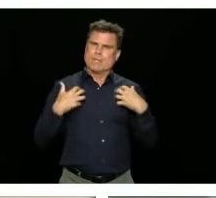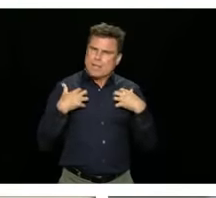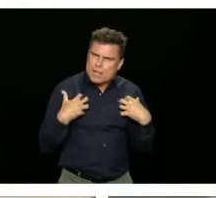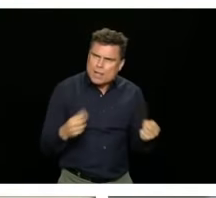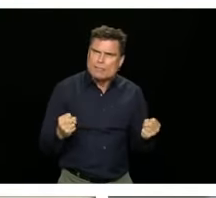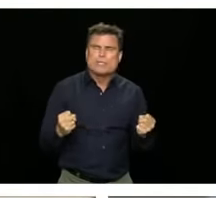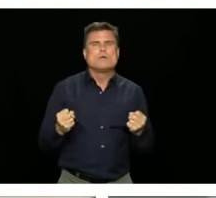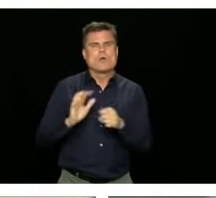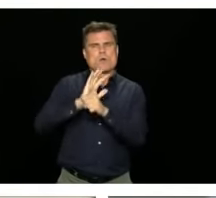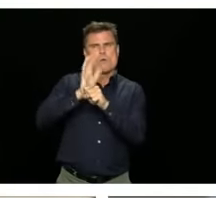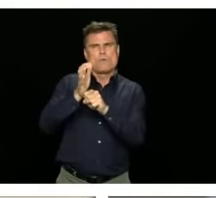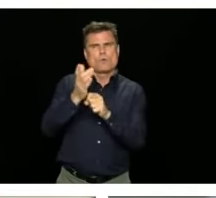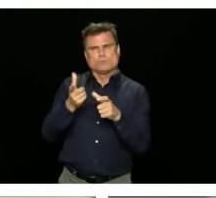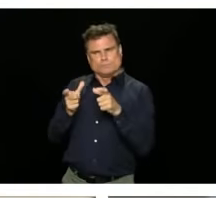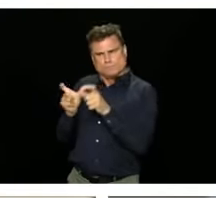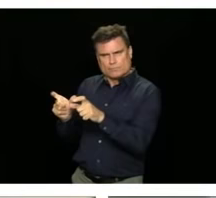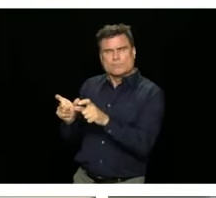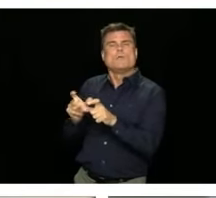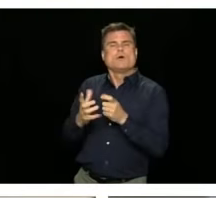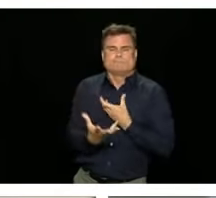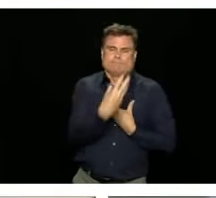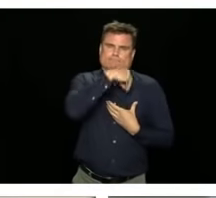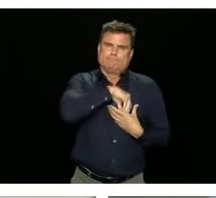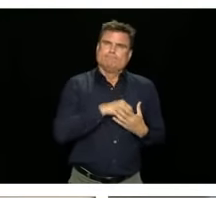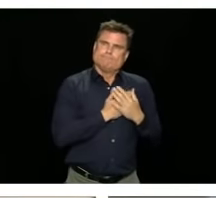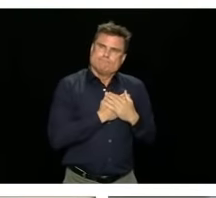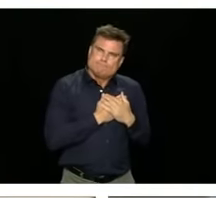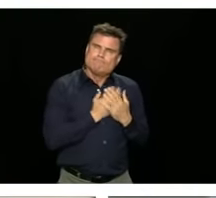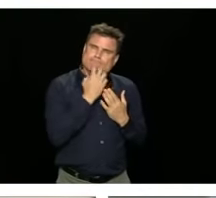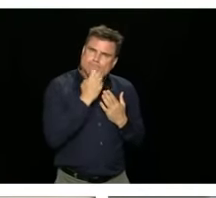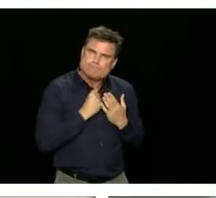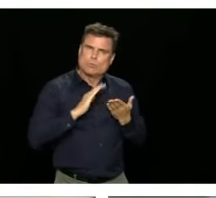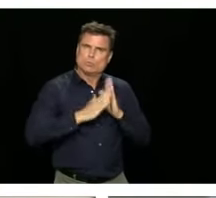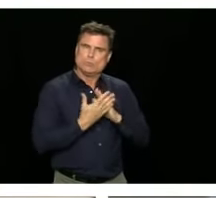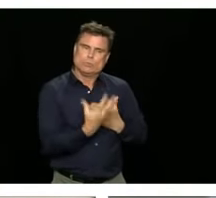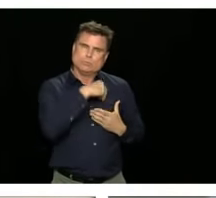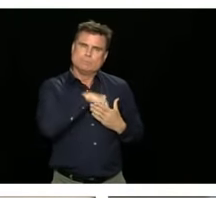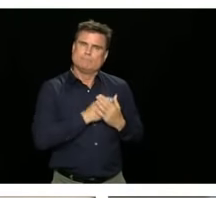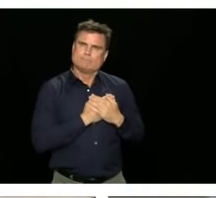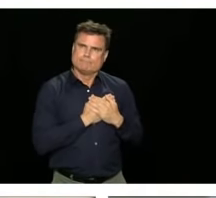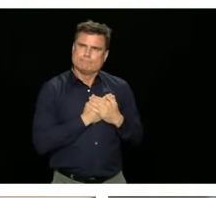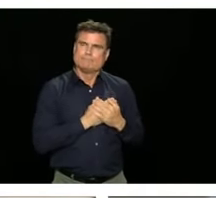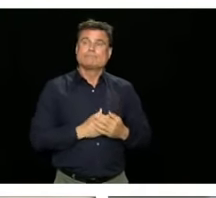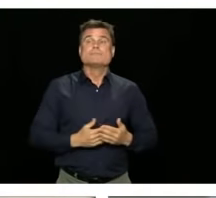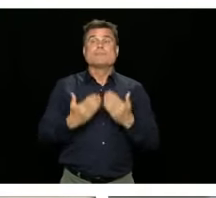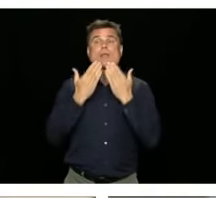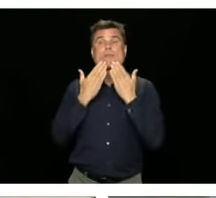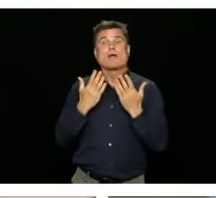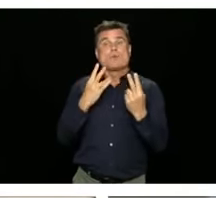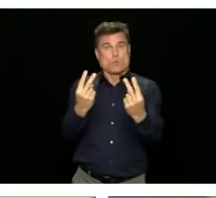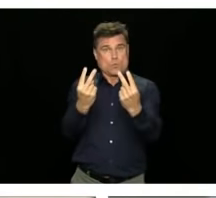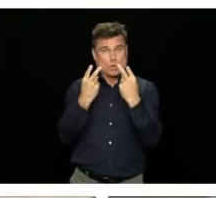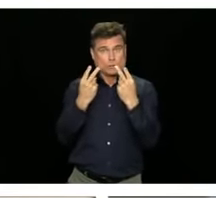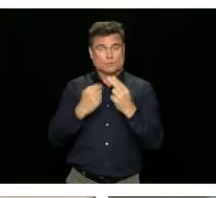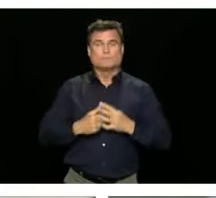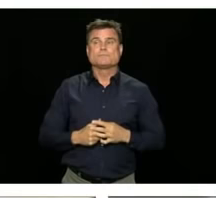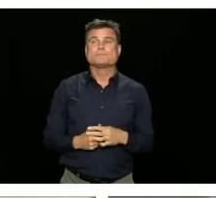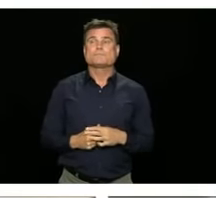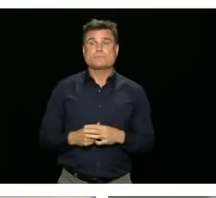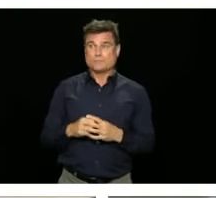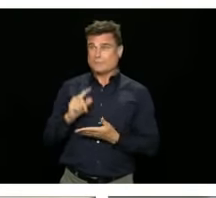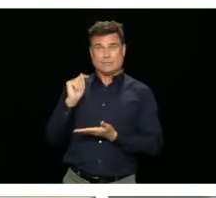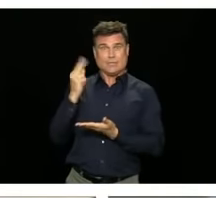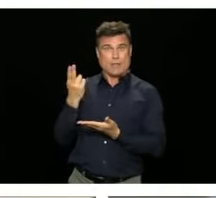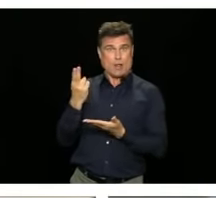that, thank you so much for joining us for this virtual town hall meeting on anti-racism. On the panel are